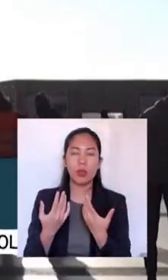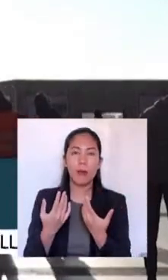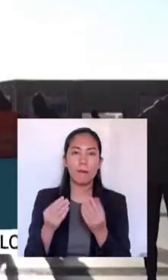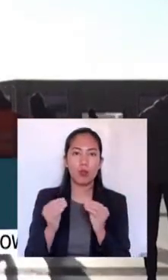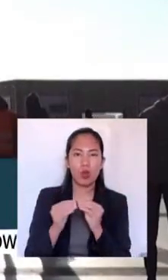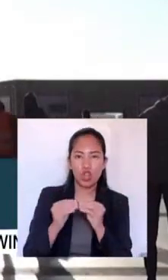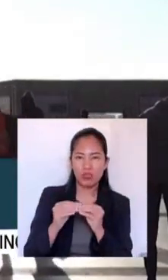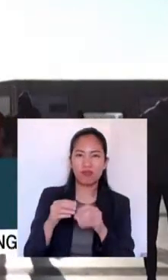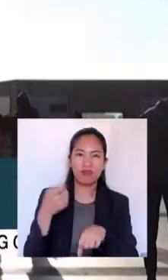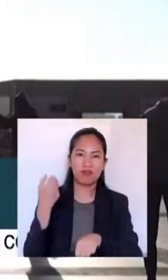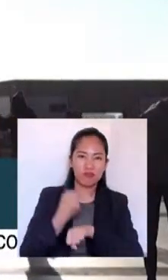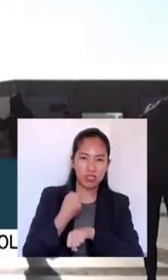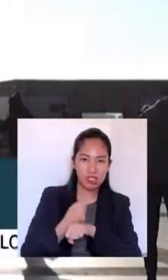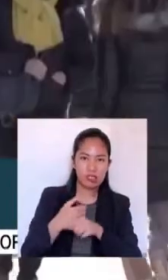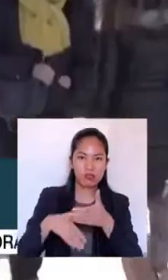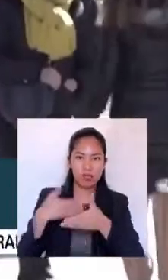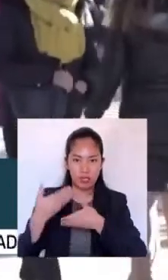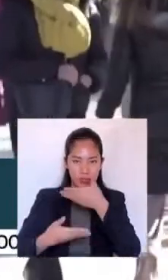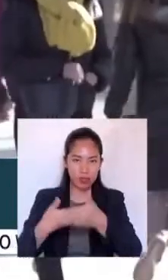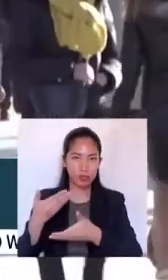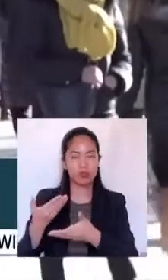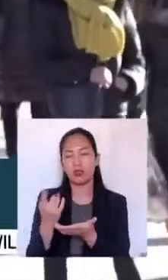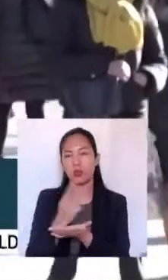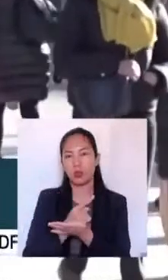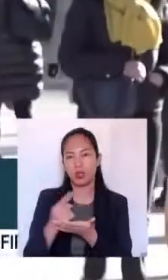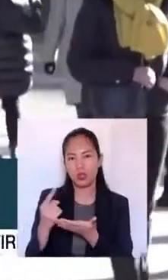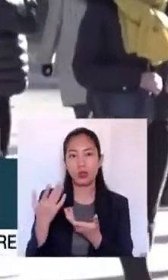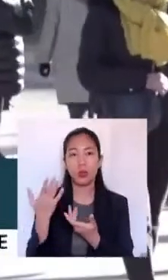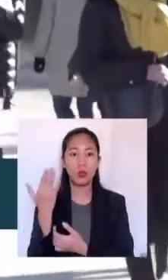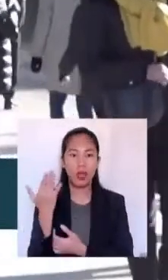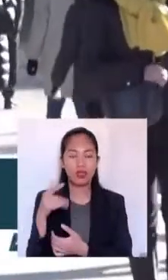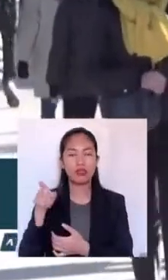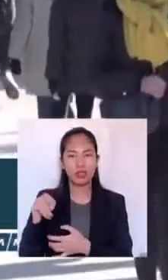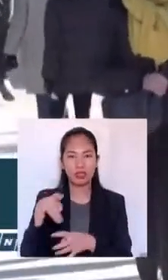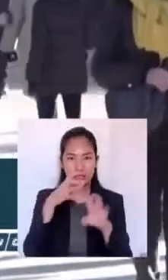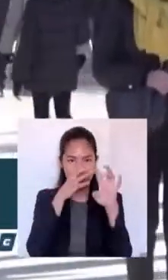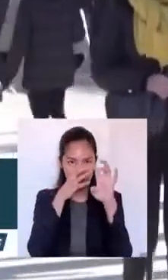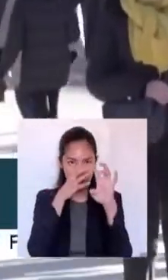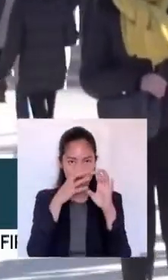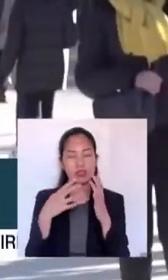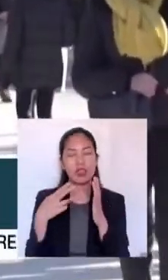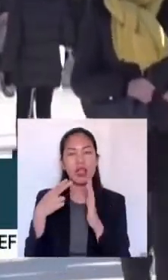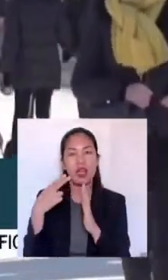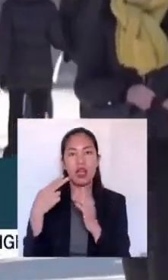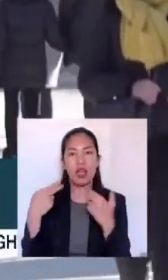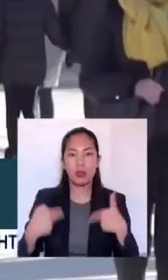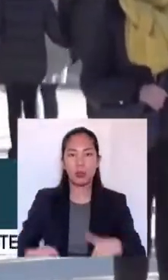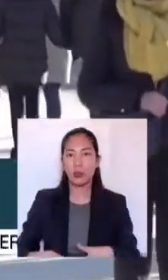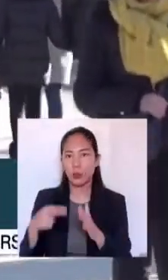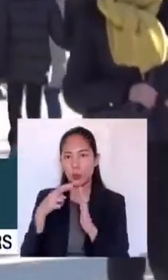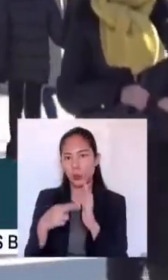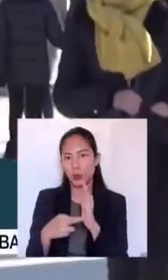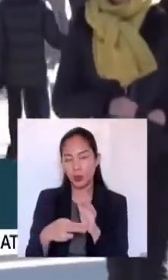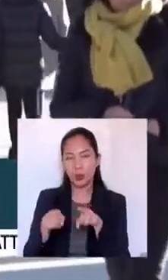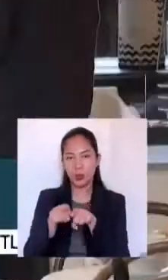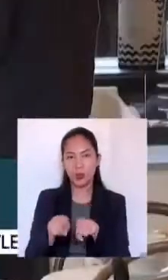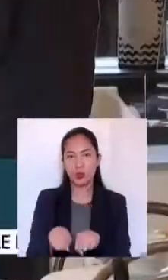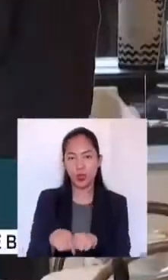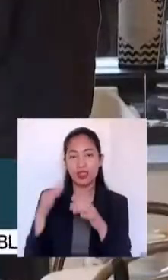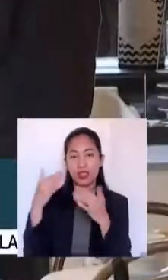not mention a need for more restrictive health measures, adding that the government should refrain from further limiting individual